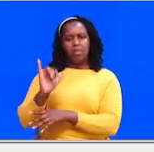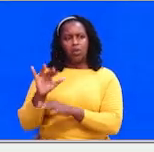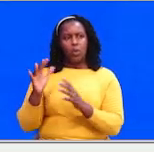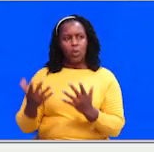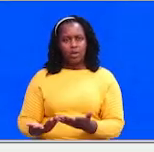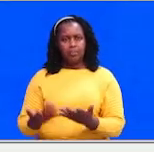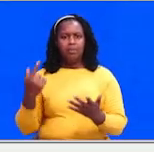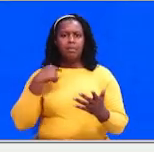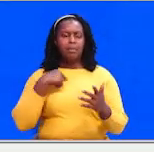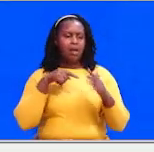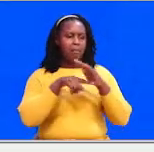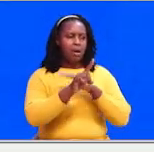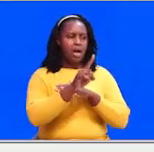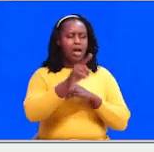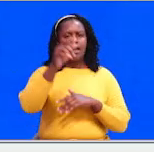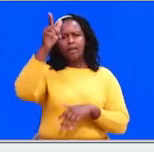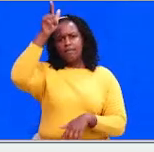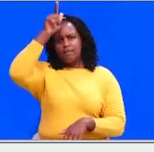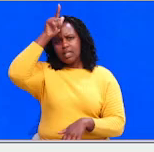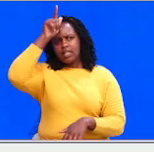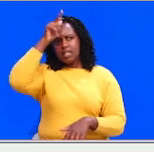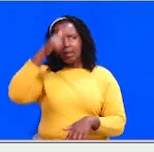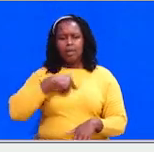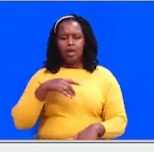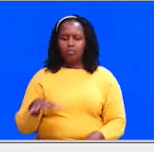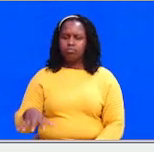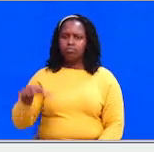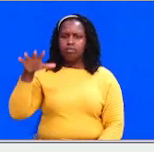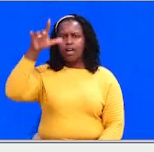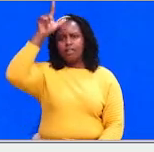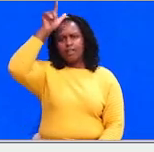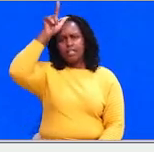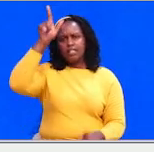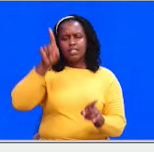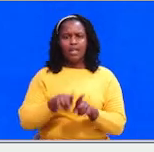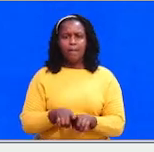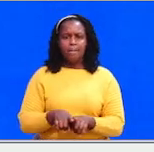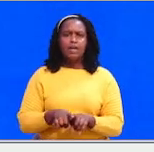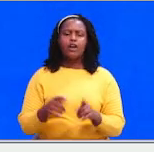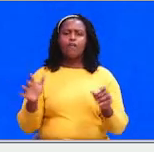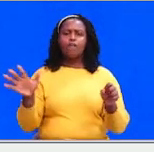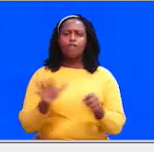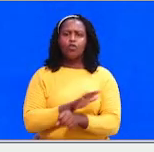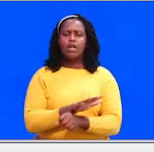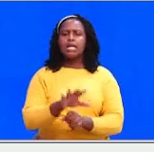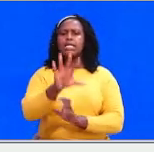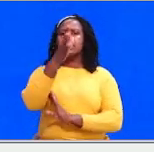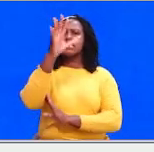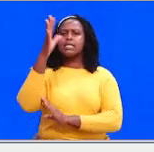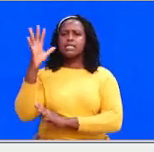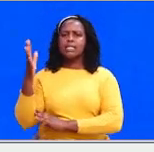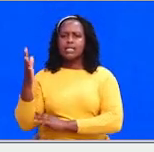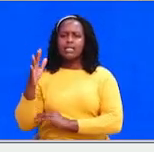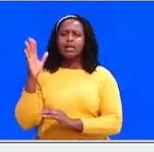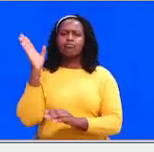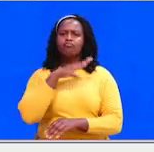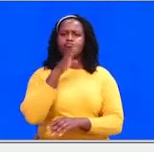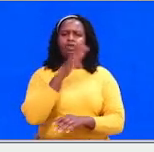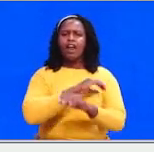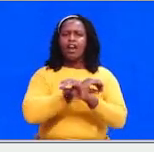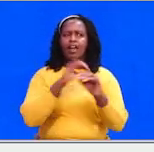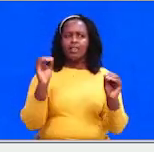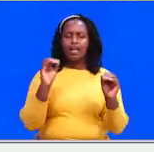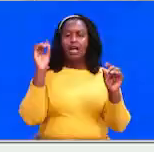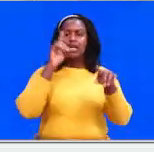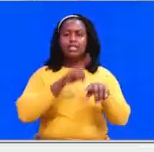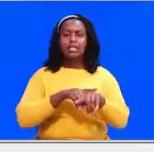up in the village. And so I grew up just like in a surrounding like this with trees, no sewer pollution. And when I cleared university and